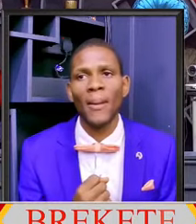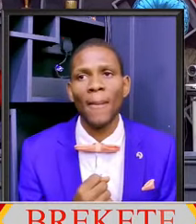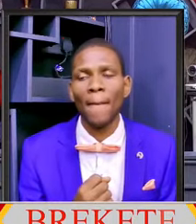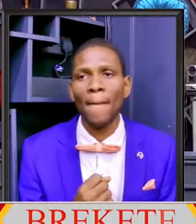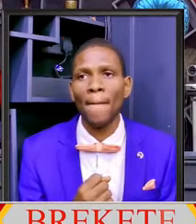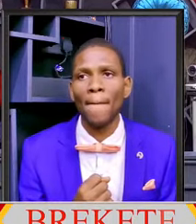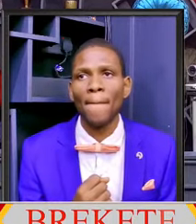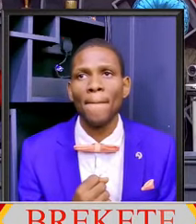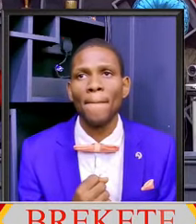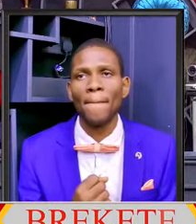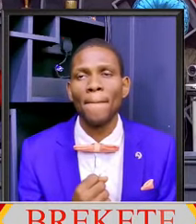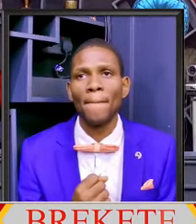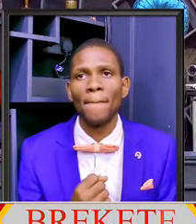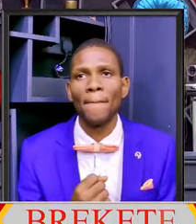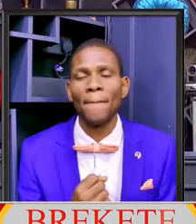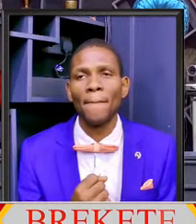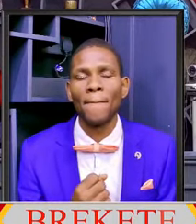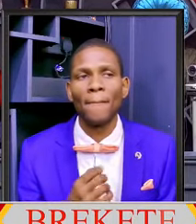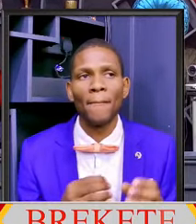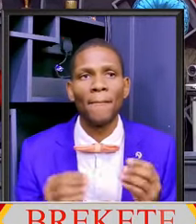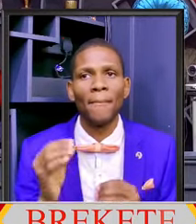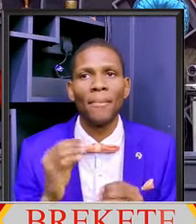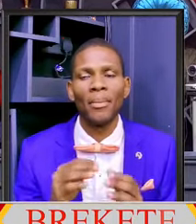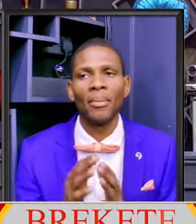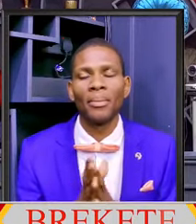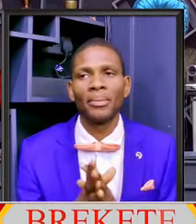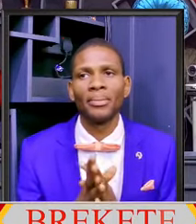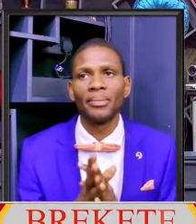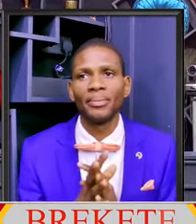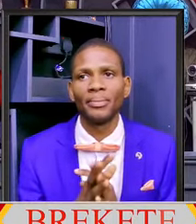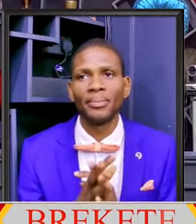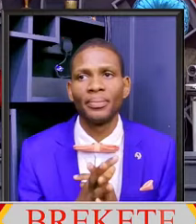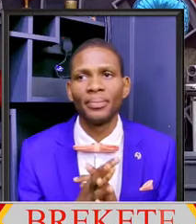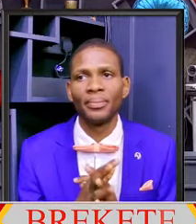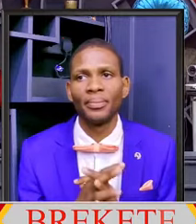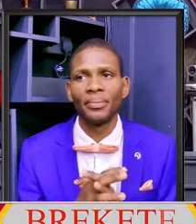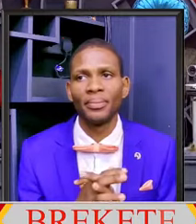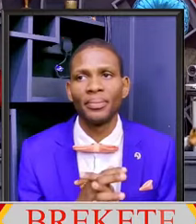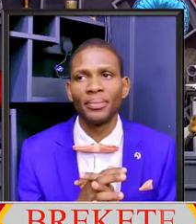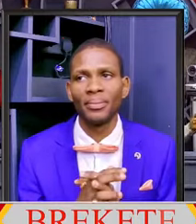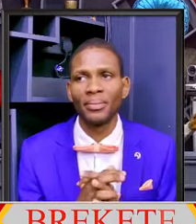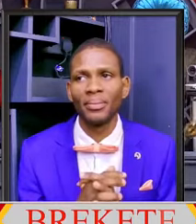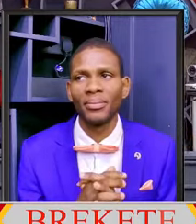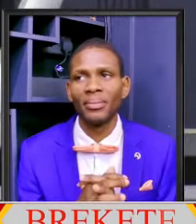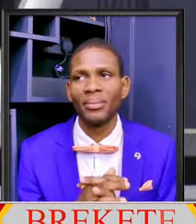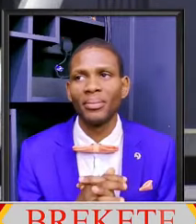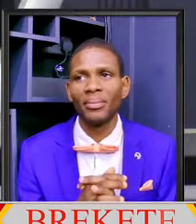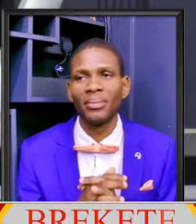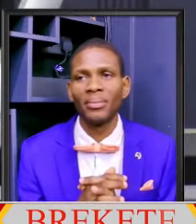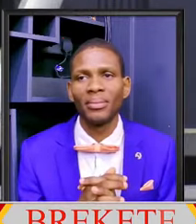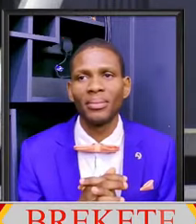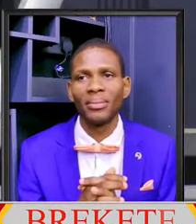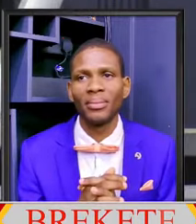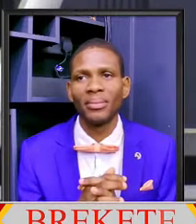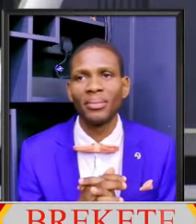Oh! Right,